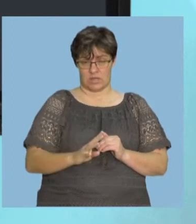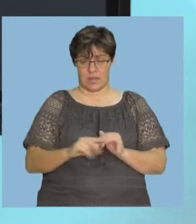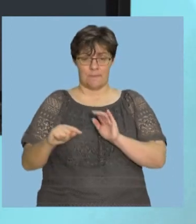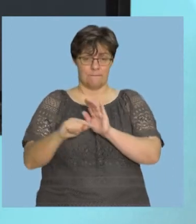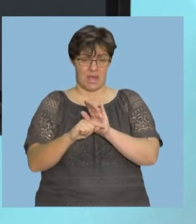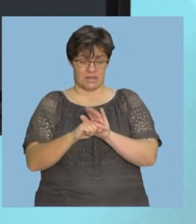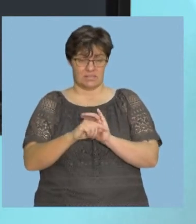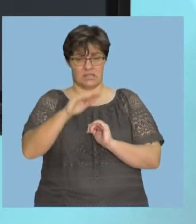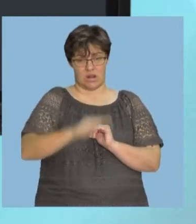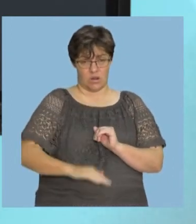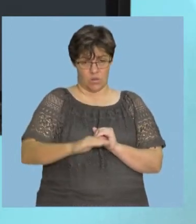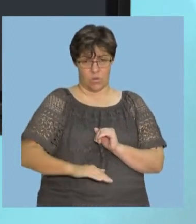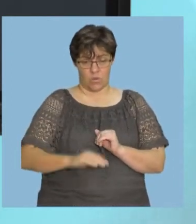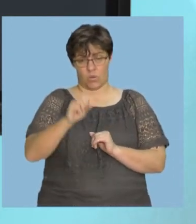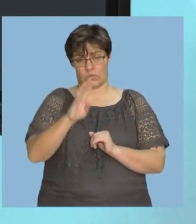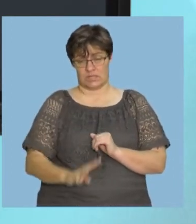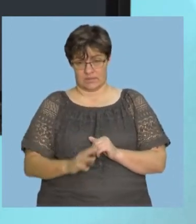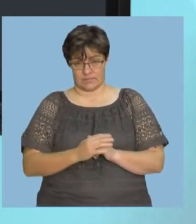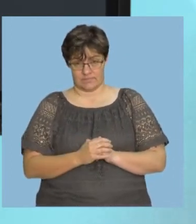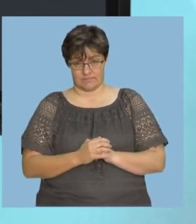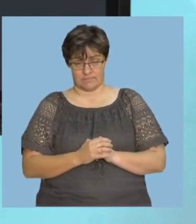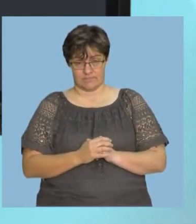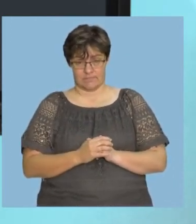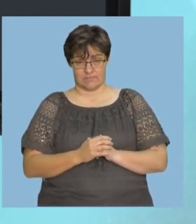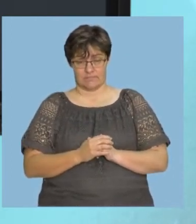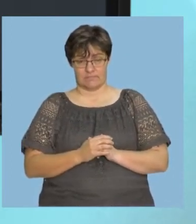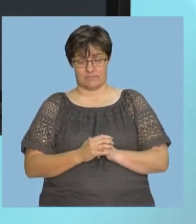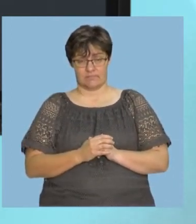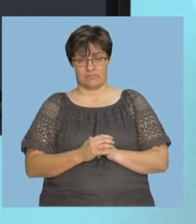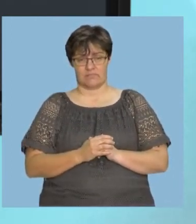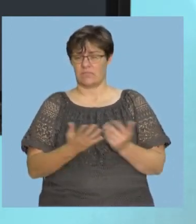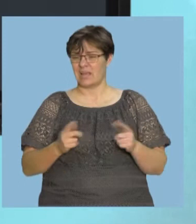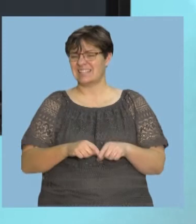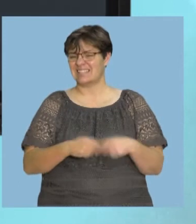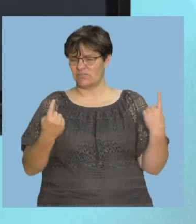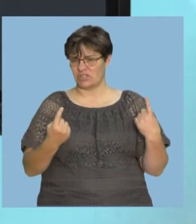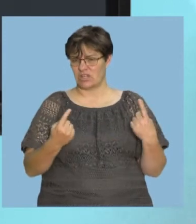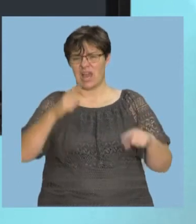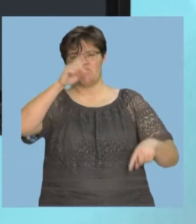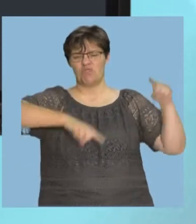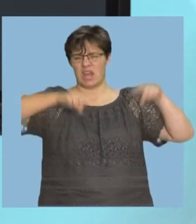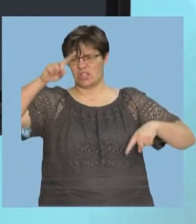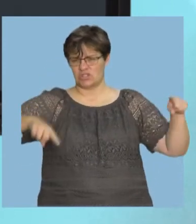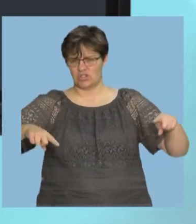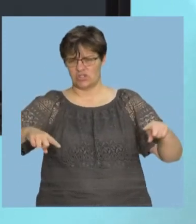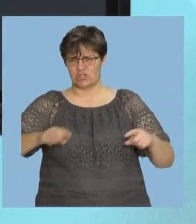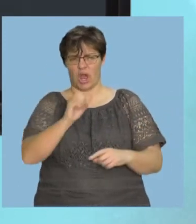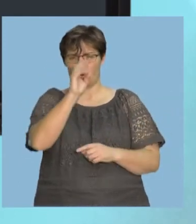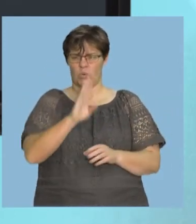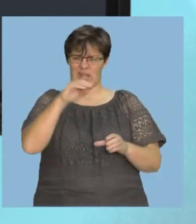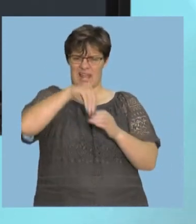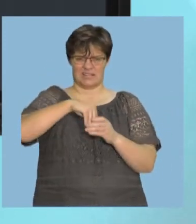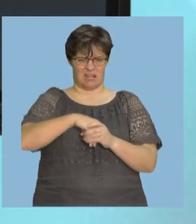the lower quartile. Are we together? What is different between the range and the interquartile